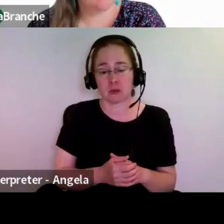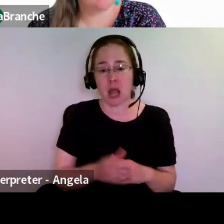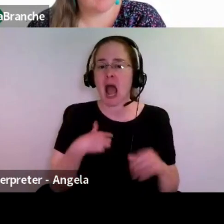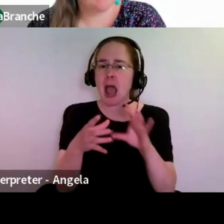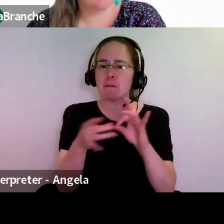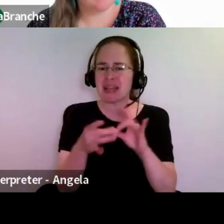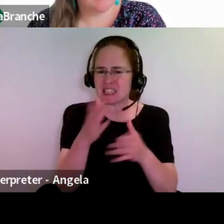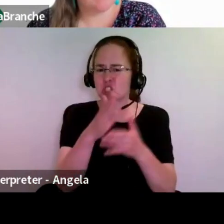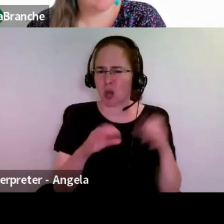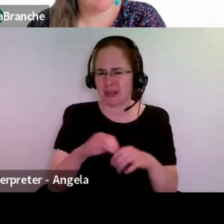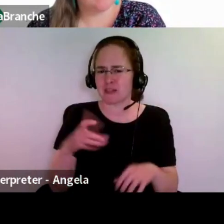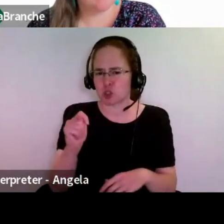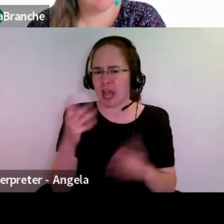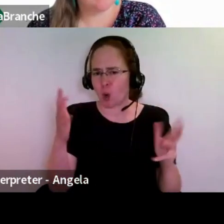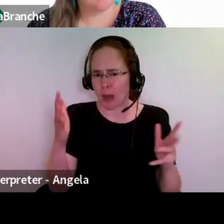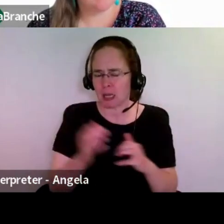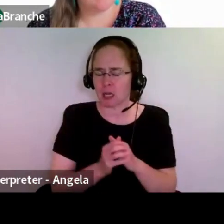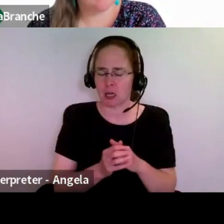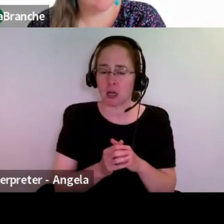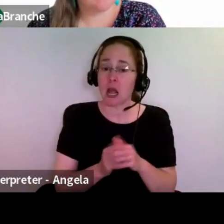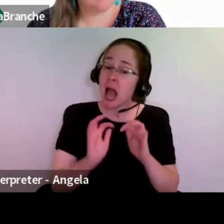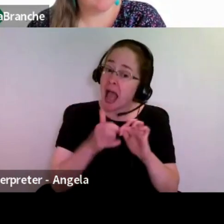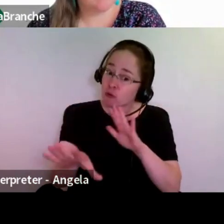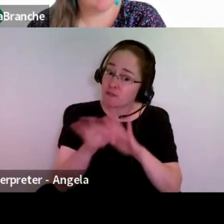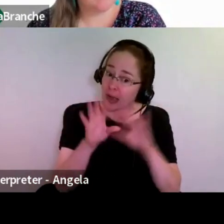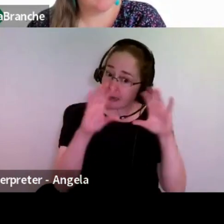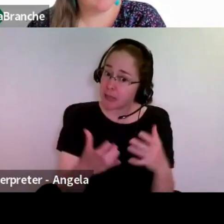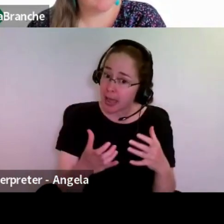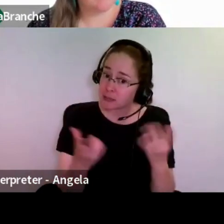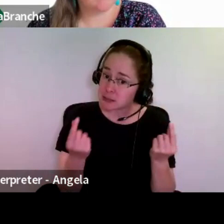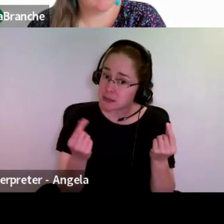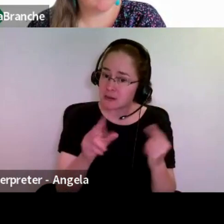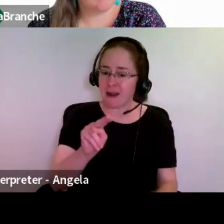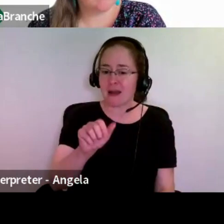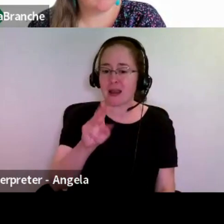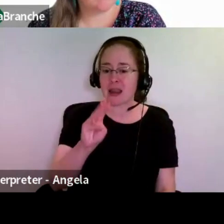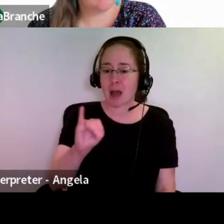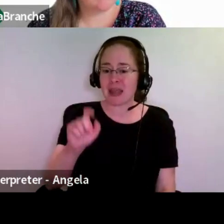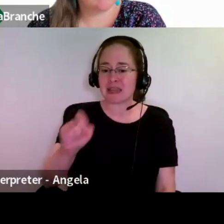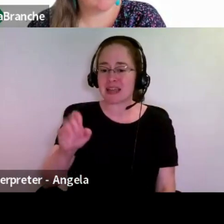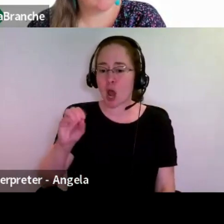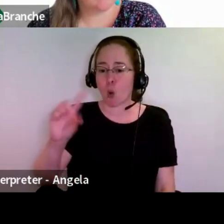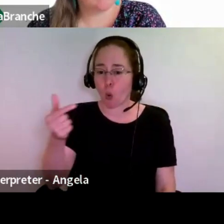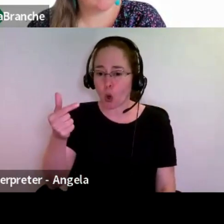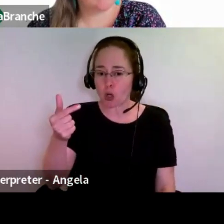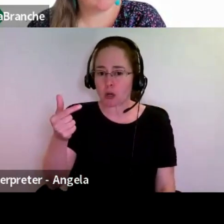messaged some of this in the chat. The way to find a class is go to NAMI.org, and you